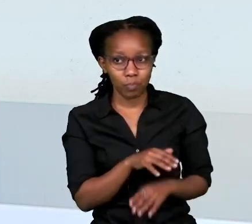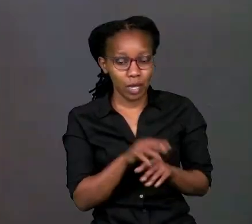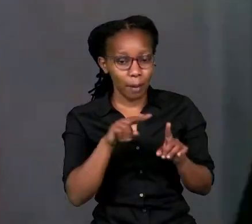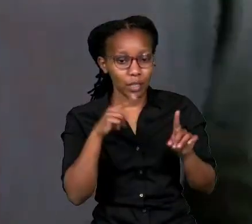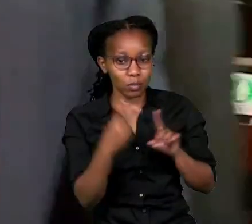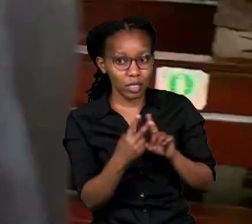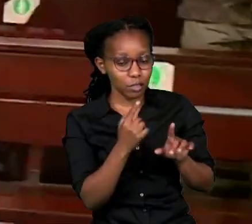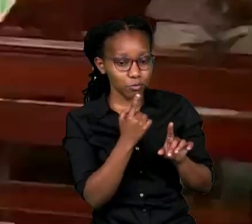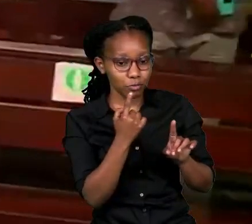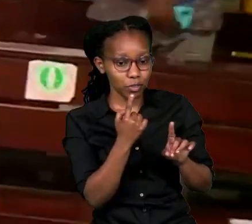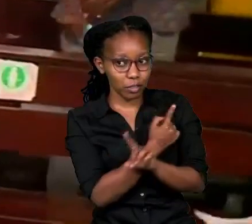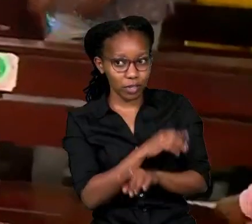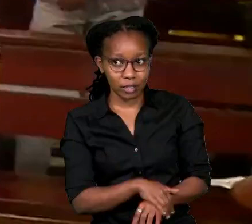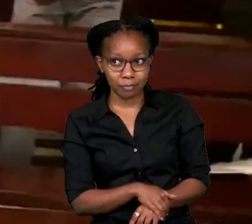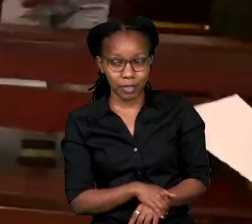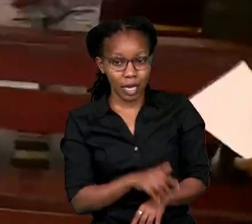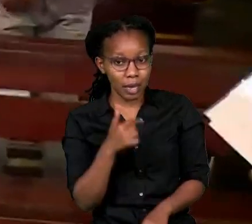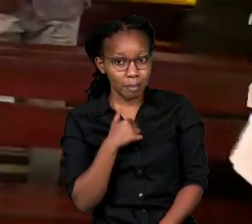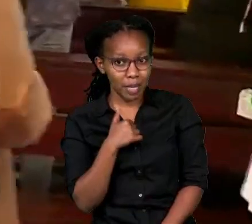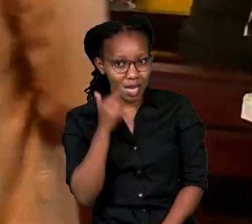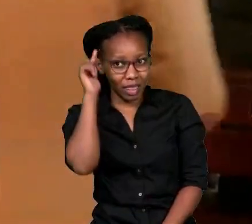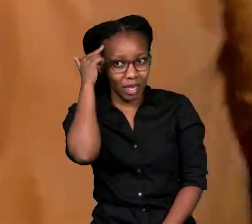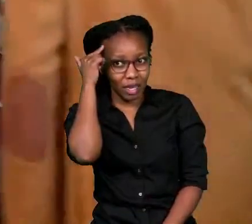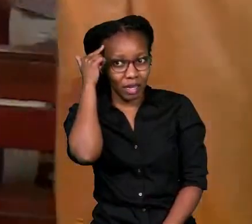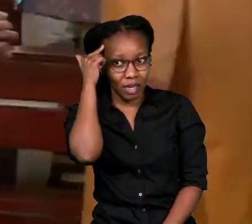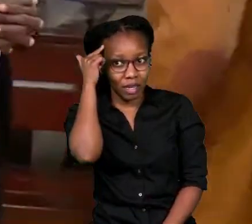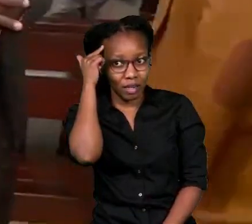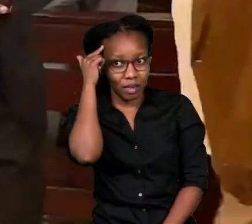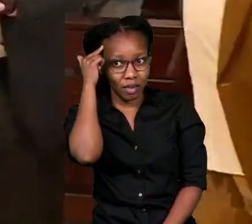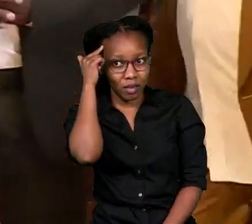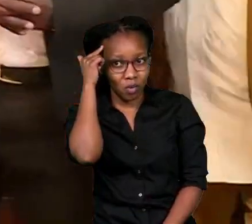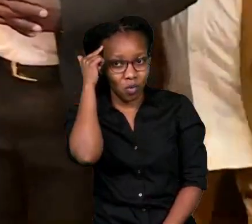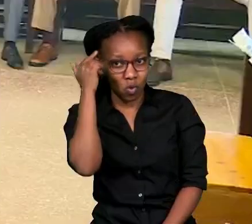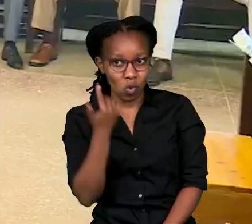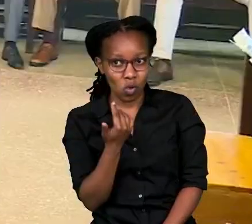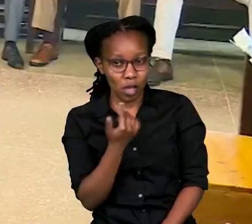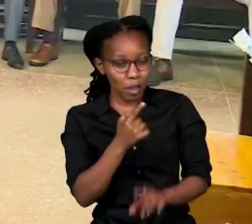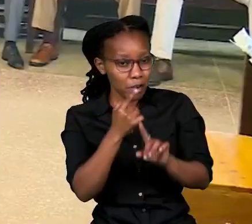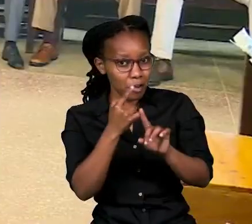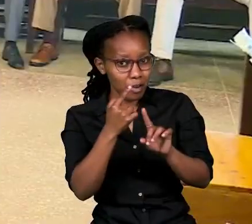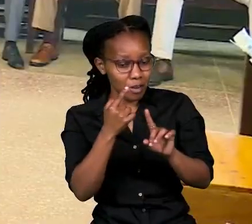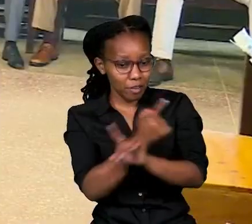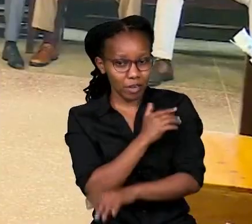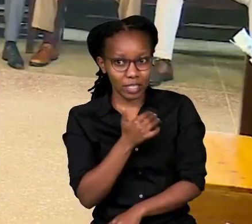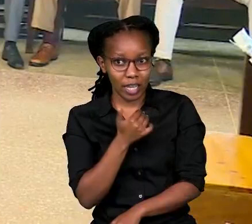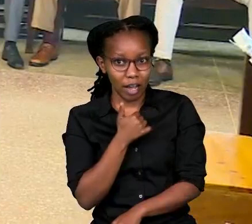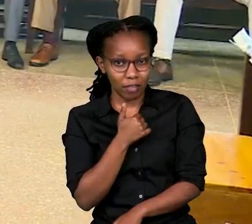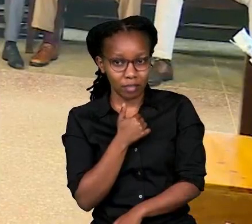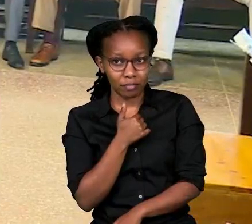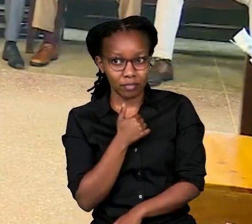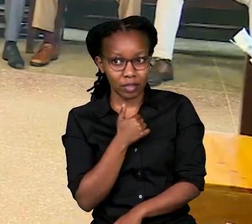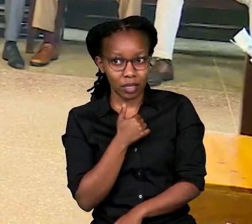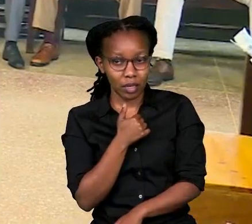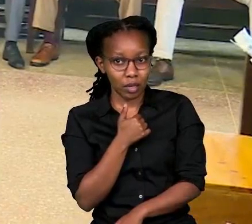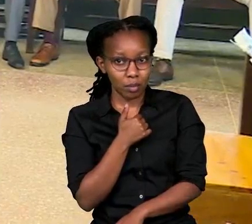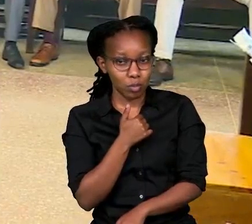of this. Yes. I see that there's a clear distinction. There's a path of separation between the state